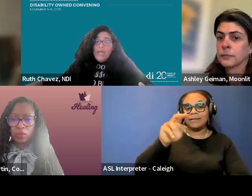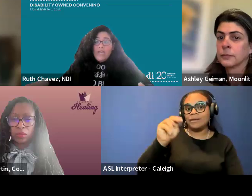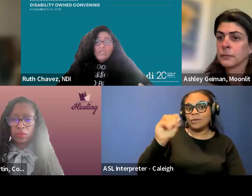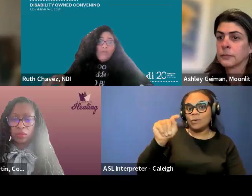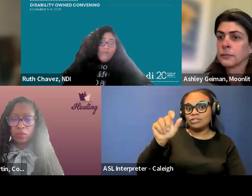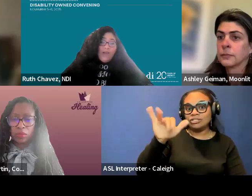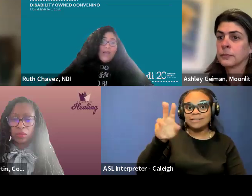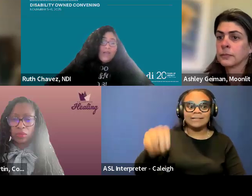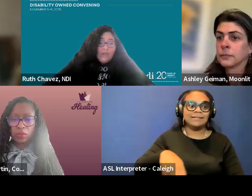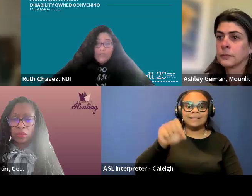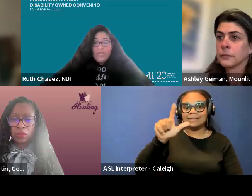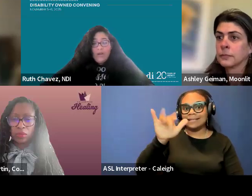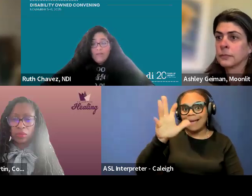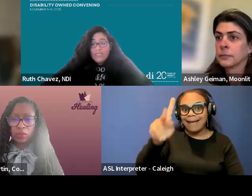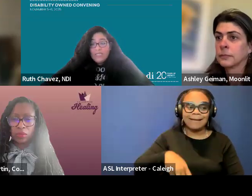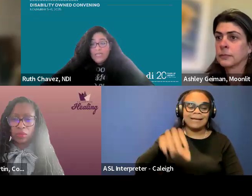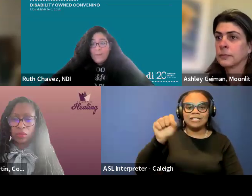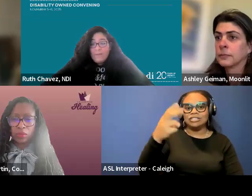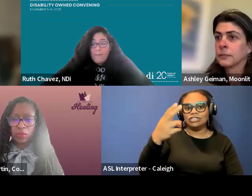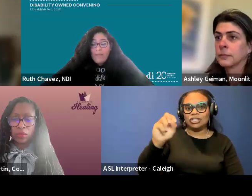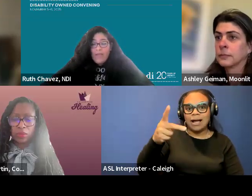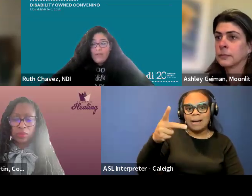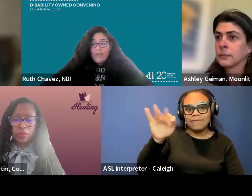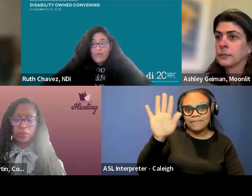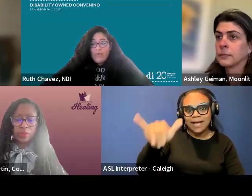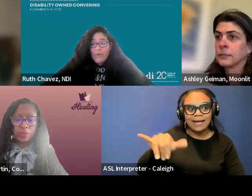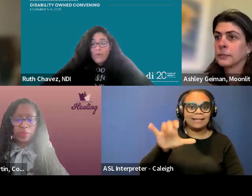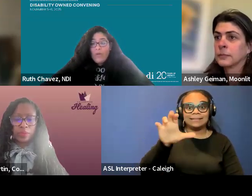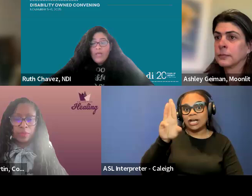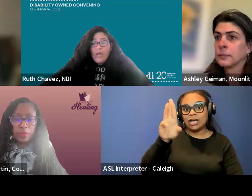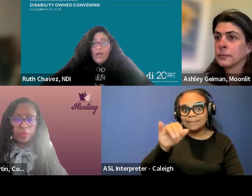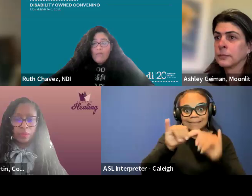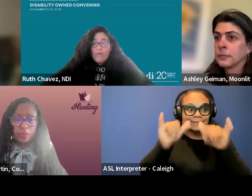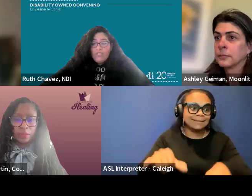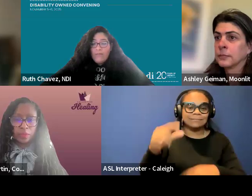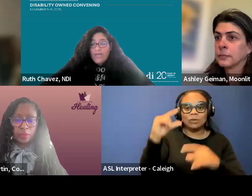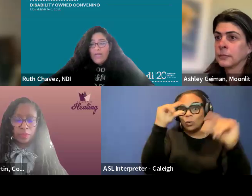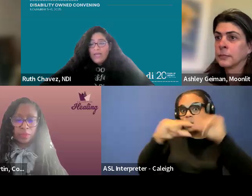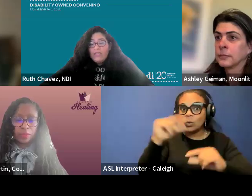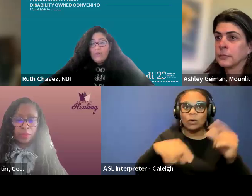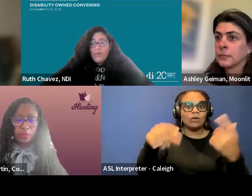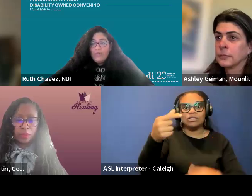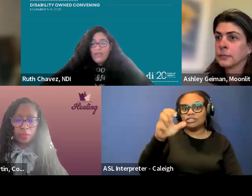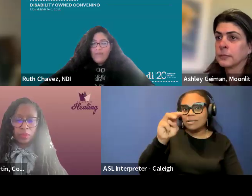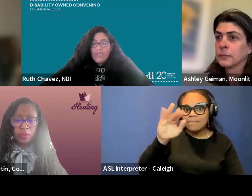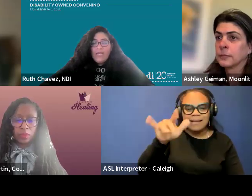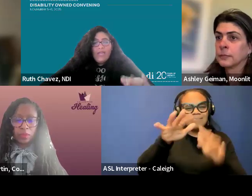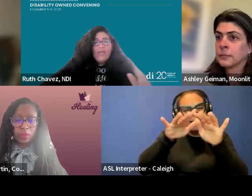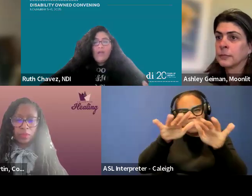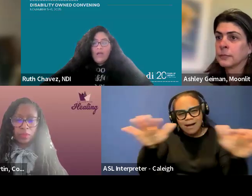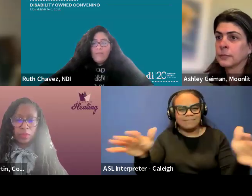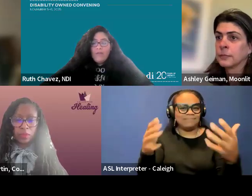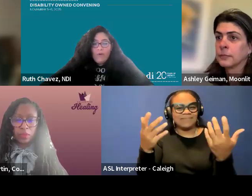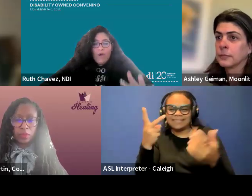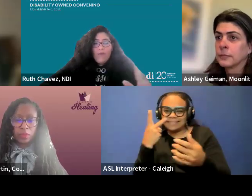Slack, Shopify, your CRM system. It could be Google, through Gemini. So